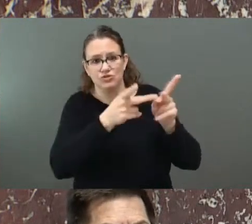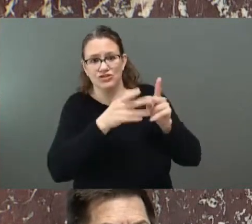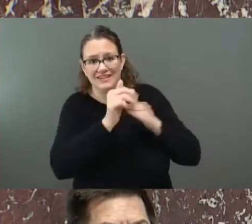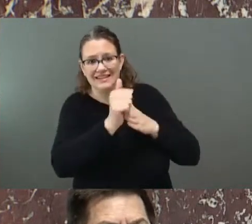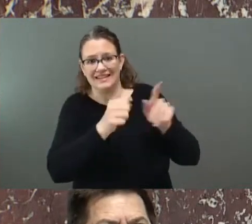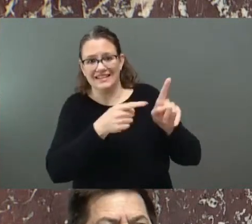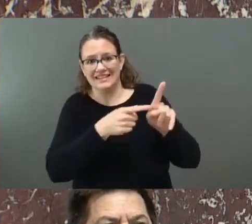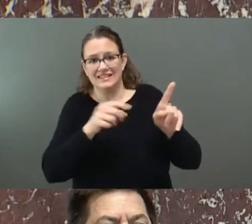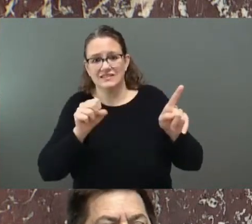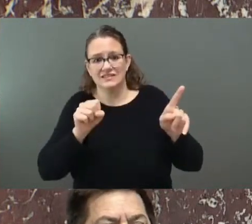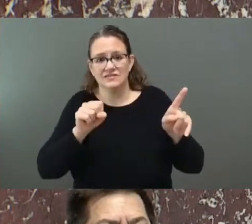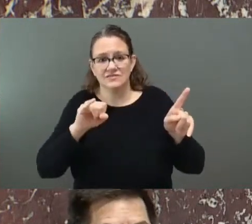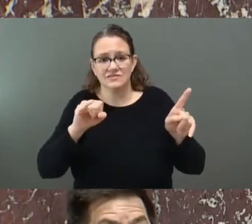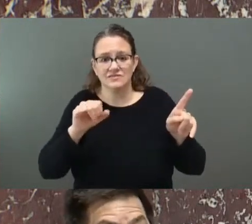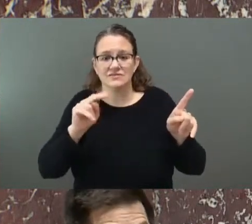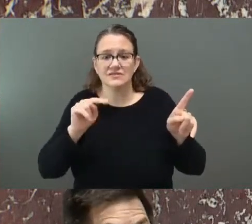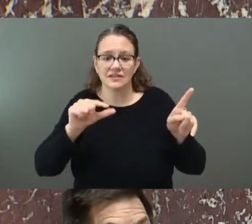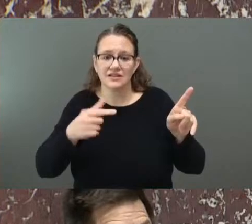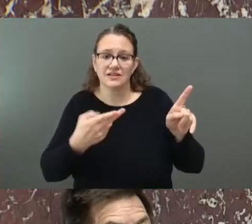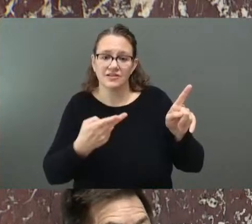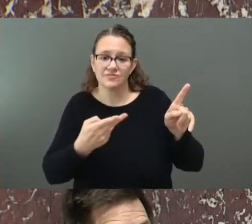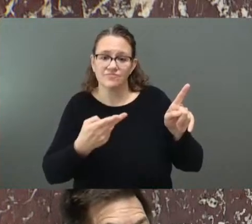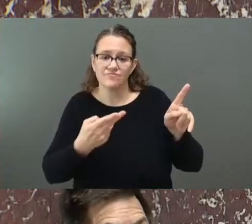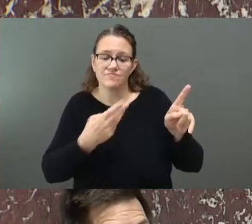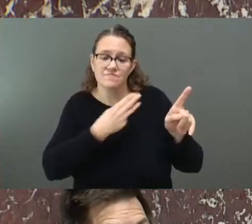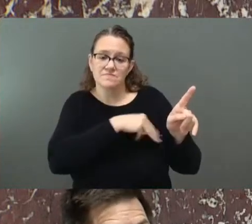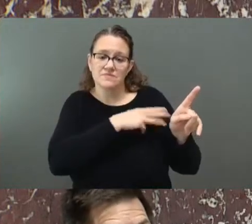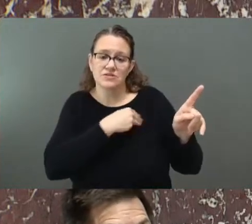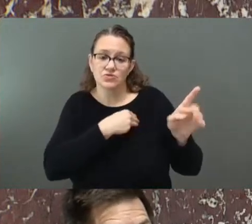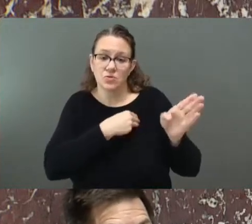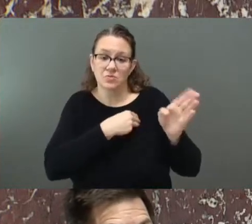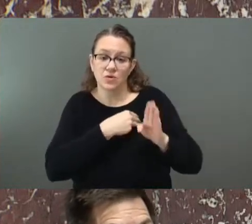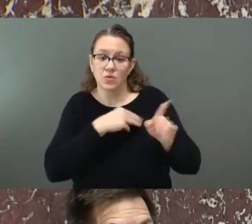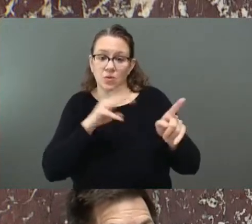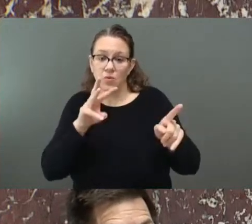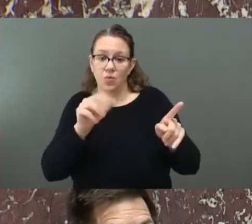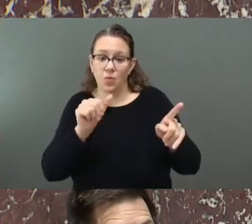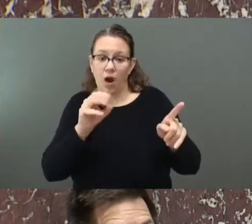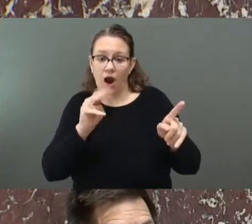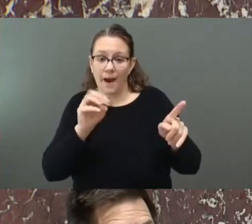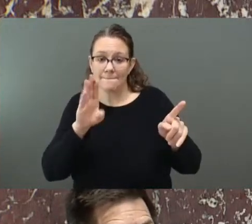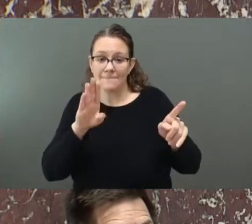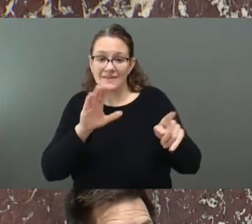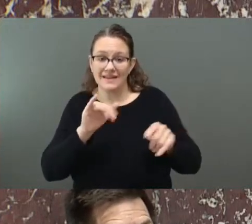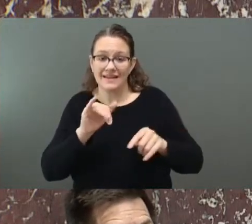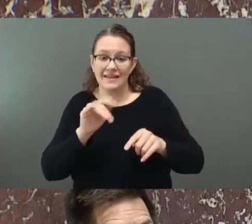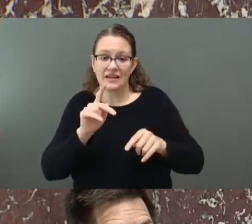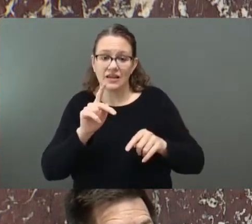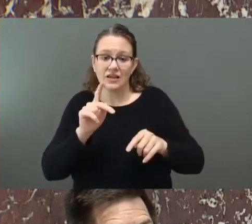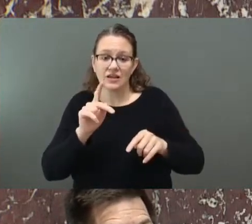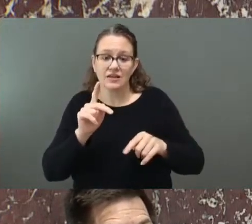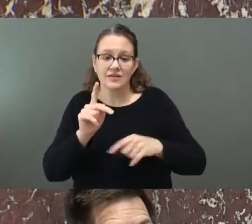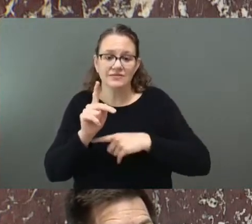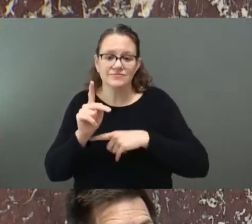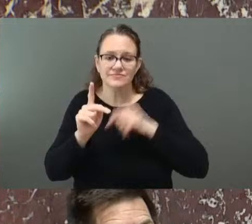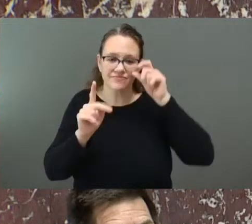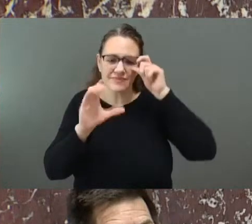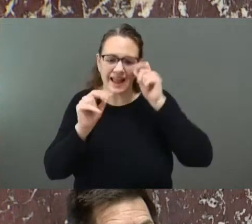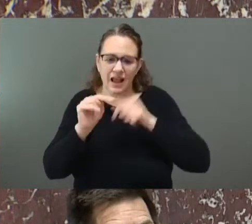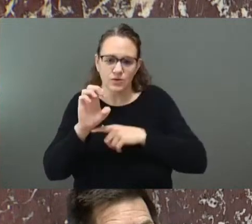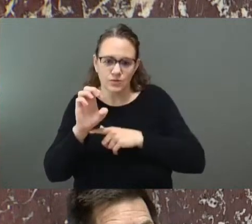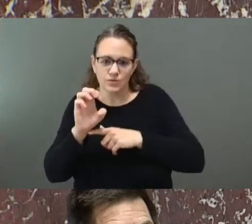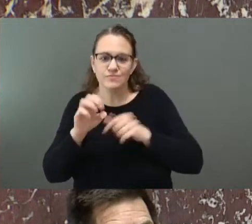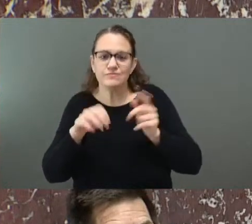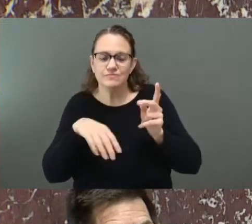Wab Kinew, they both abandoned the carbon tax. In fact, even the NDP leader in Saskatchewan said a few days ago, and I quote, "The